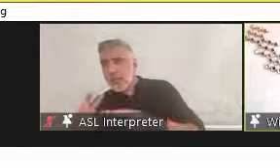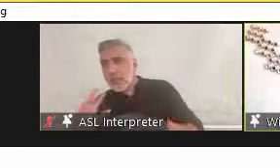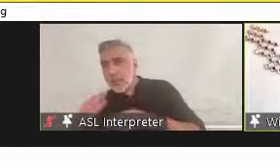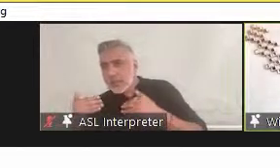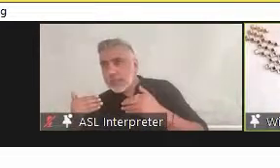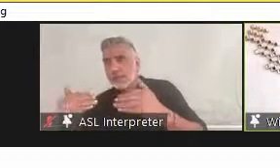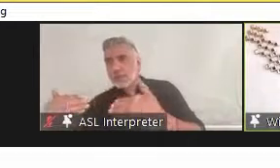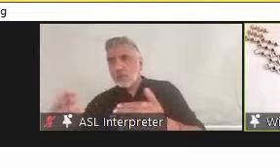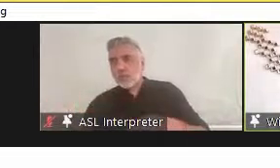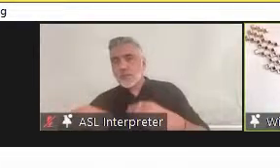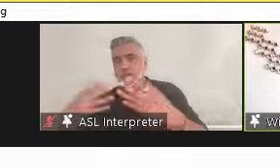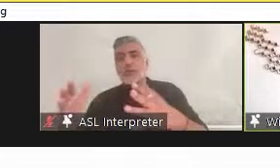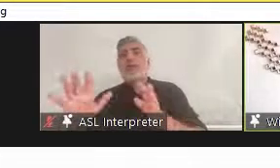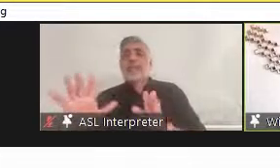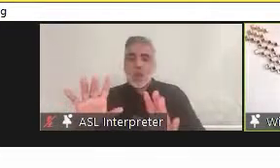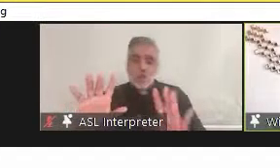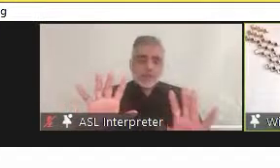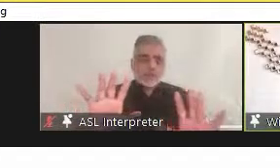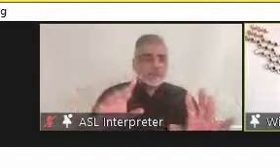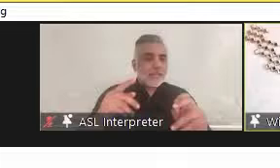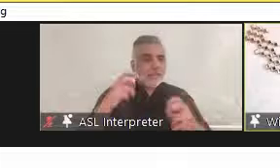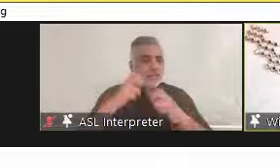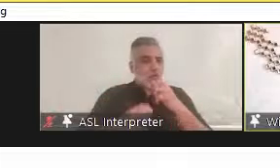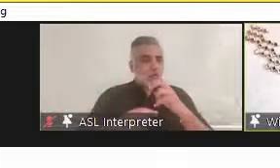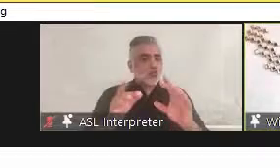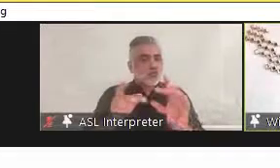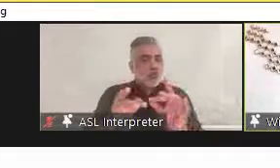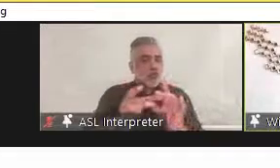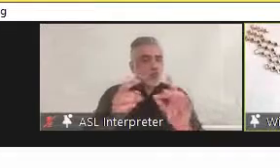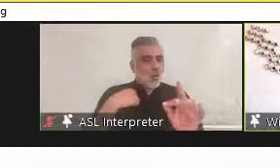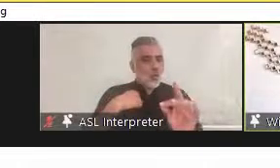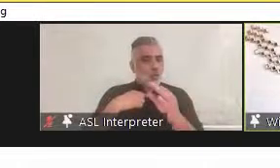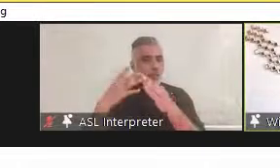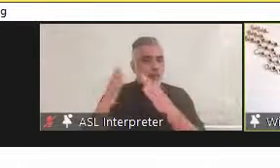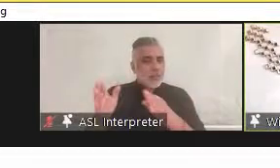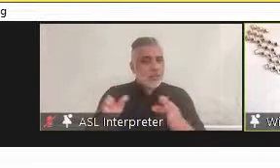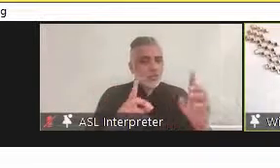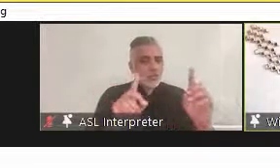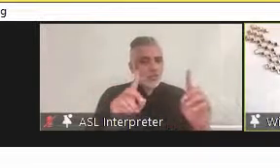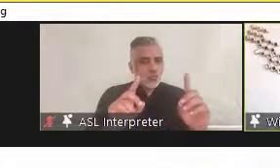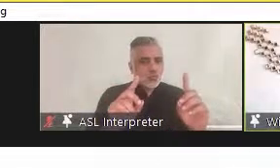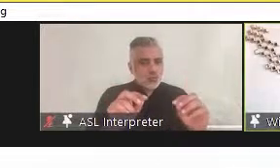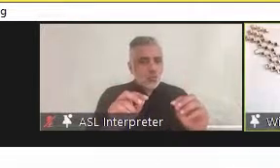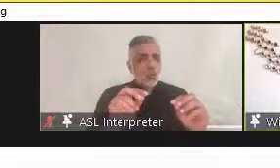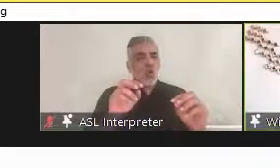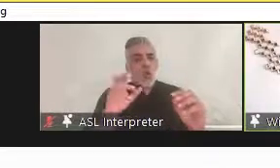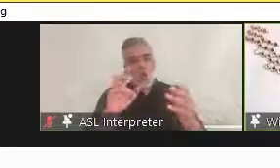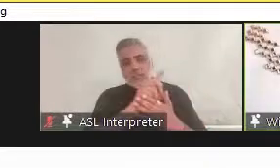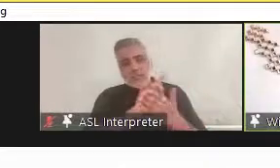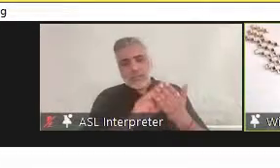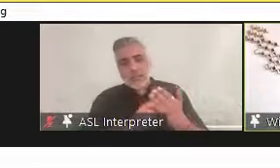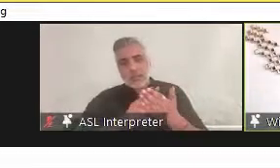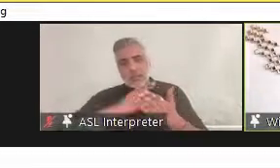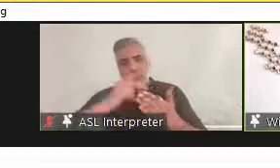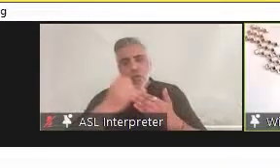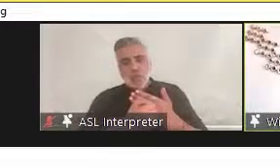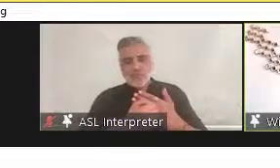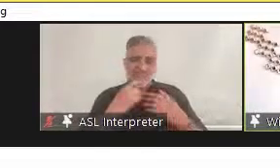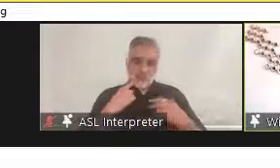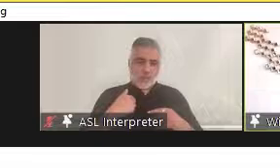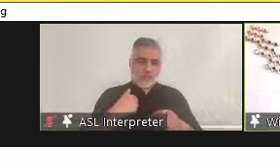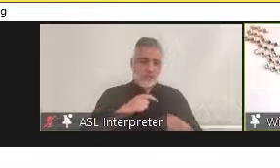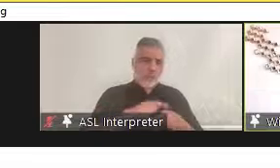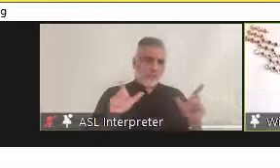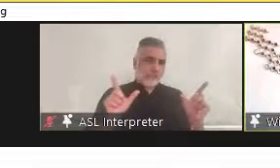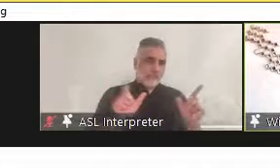the project going forward. Now, it's very difficult to mention what we plan to do or what we have in the design of the project in a few minutes that we have, but I'll quickly